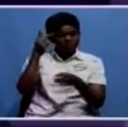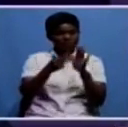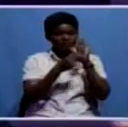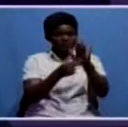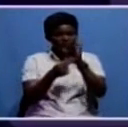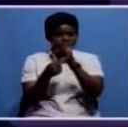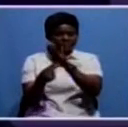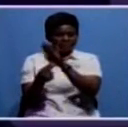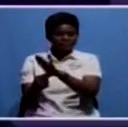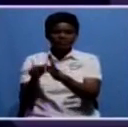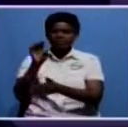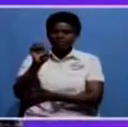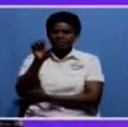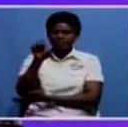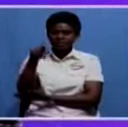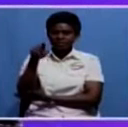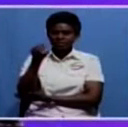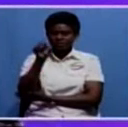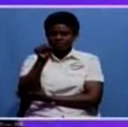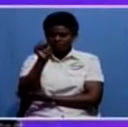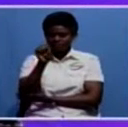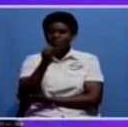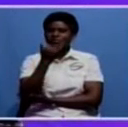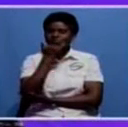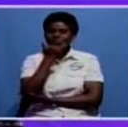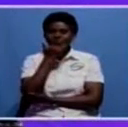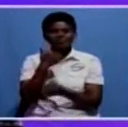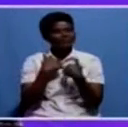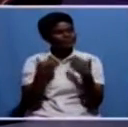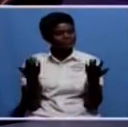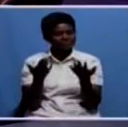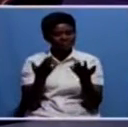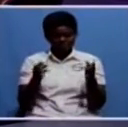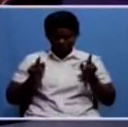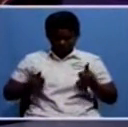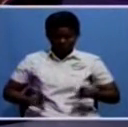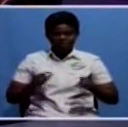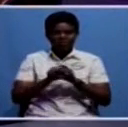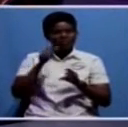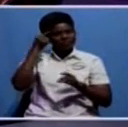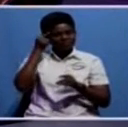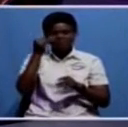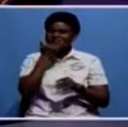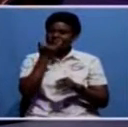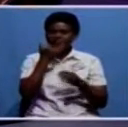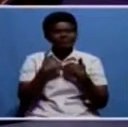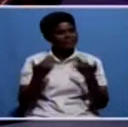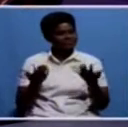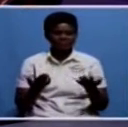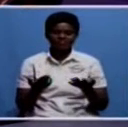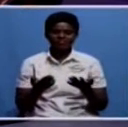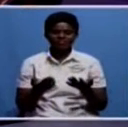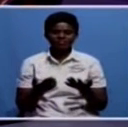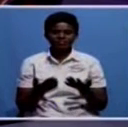persons. There's nothing wrong with big time. There's nothing wrong with a person. There's nothing wrong with a person in government. Public contracts. There's nothing wrong with a person in